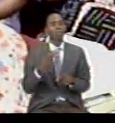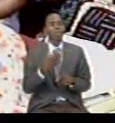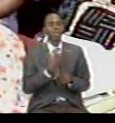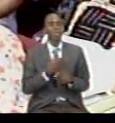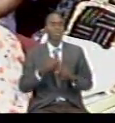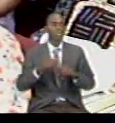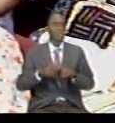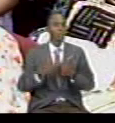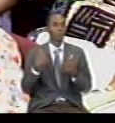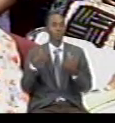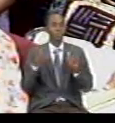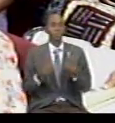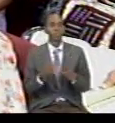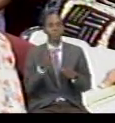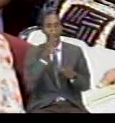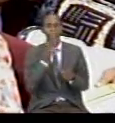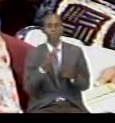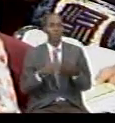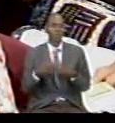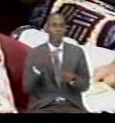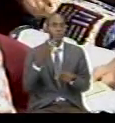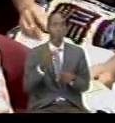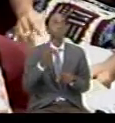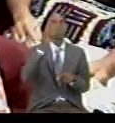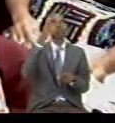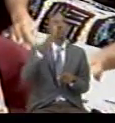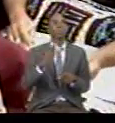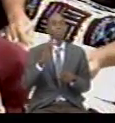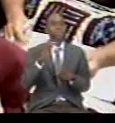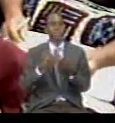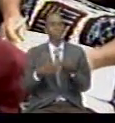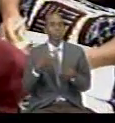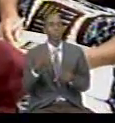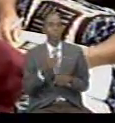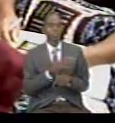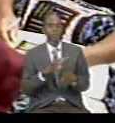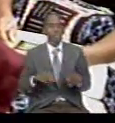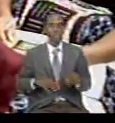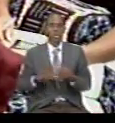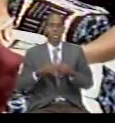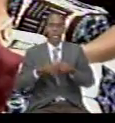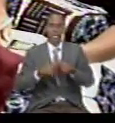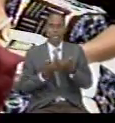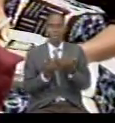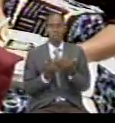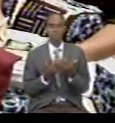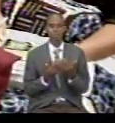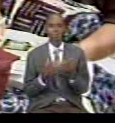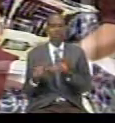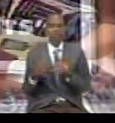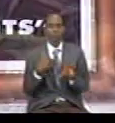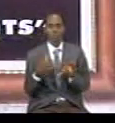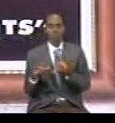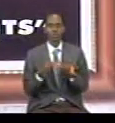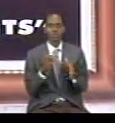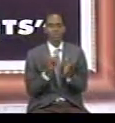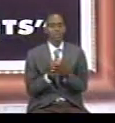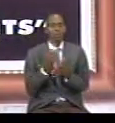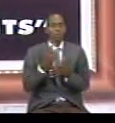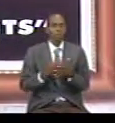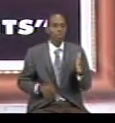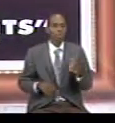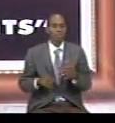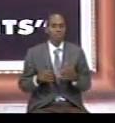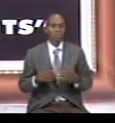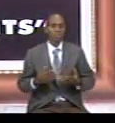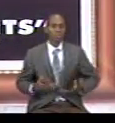a friend of God, what does it take? How do we position ourselves? What life do we live in the open and